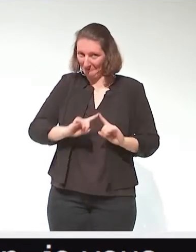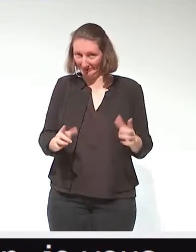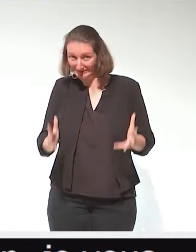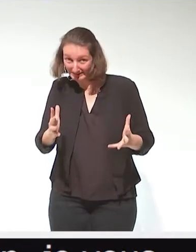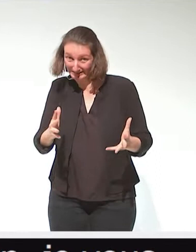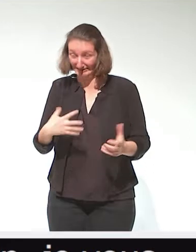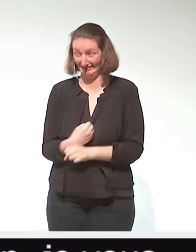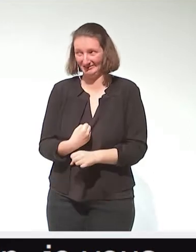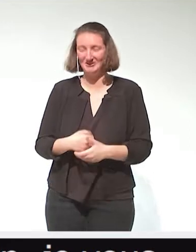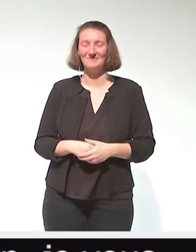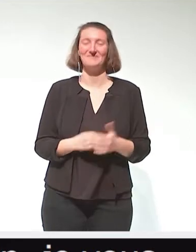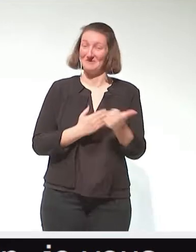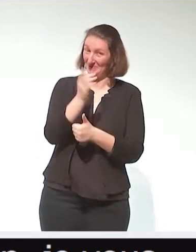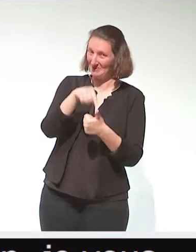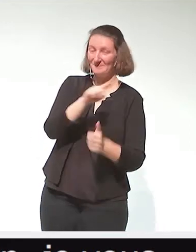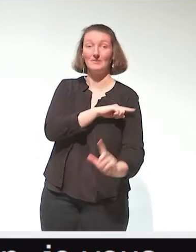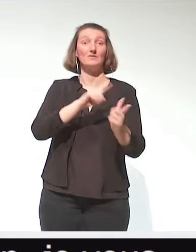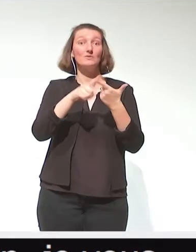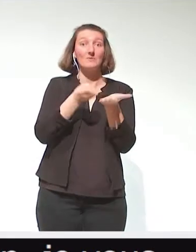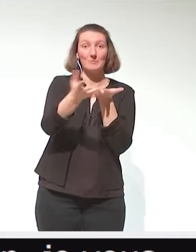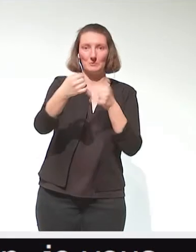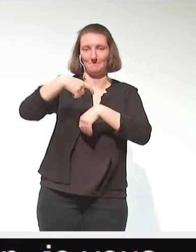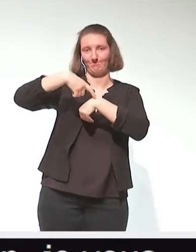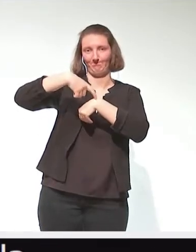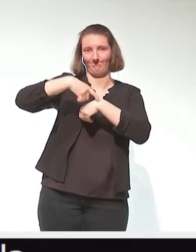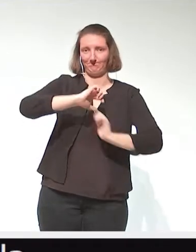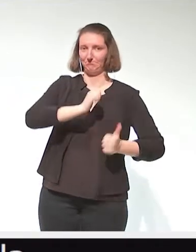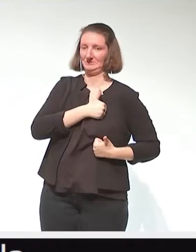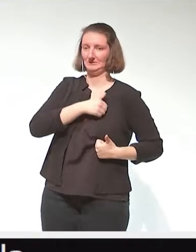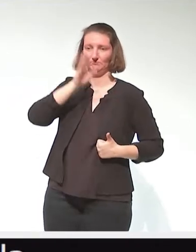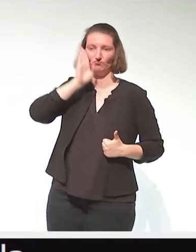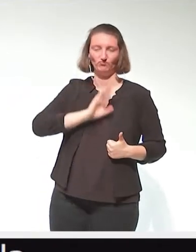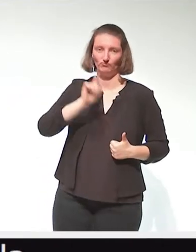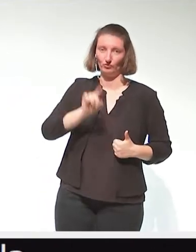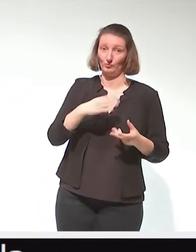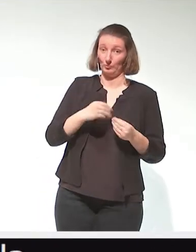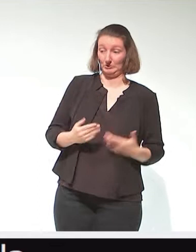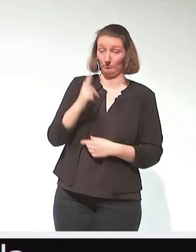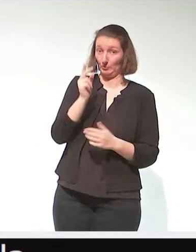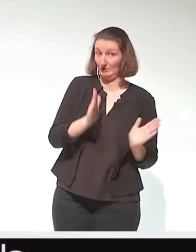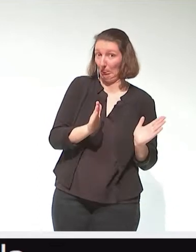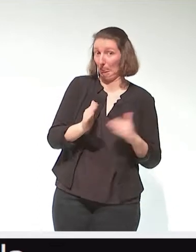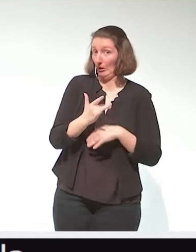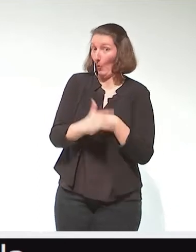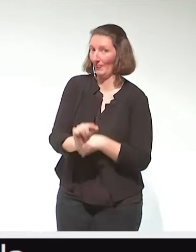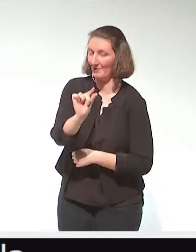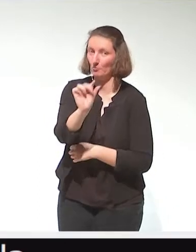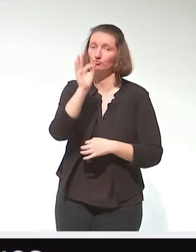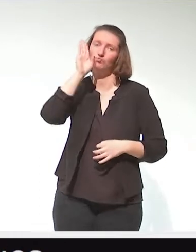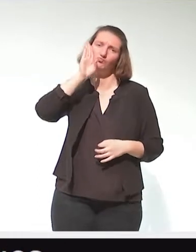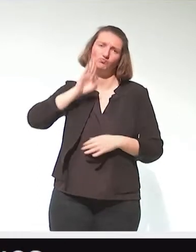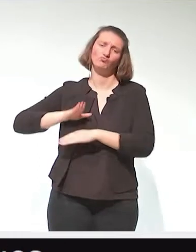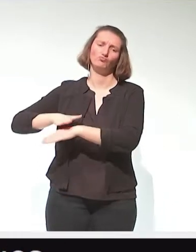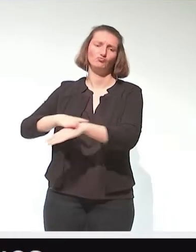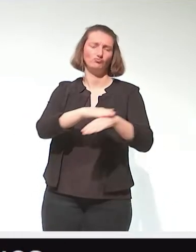fluent in every single language represented here today. Far from it. And also, the clock is ticking, particularly since we are starting